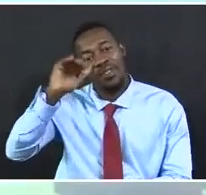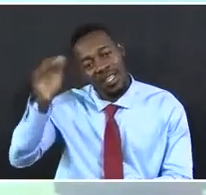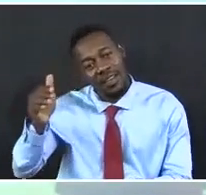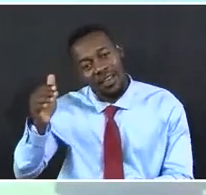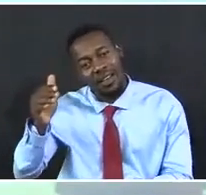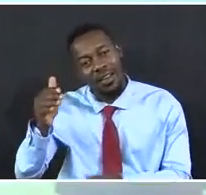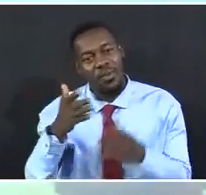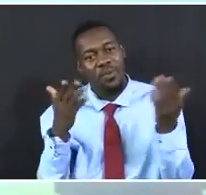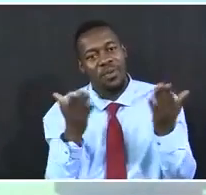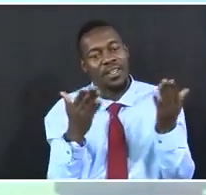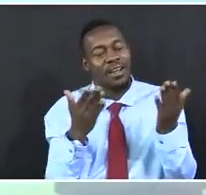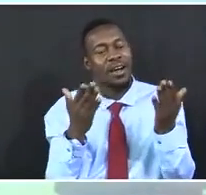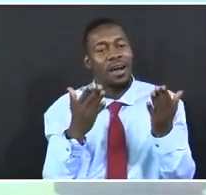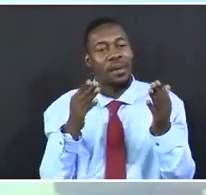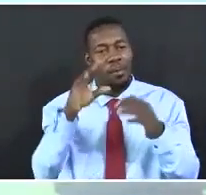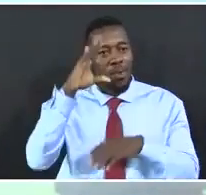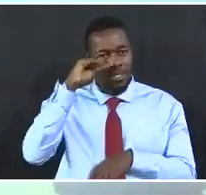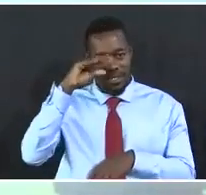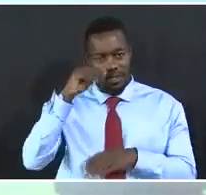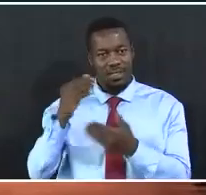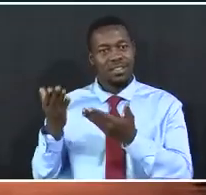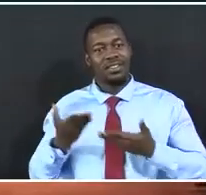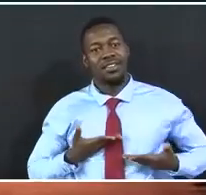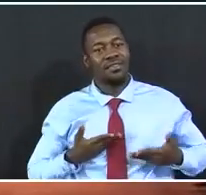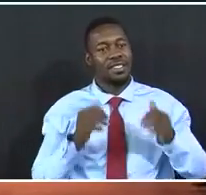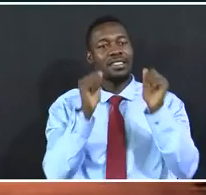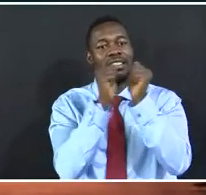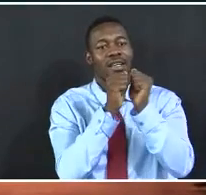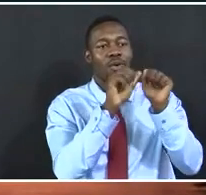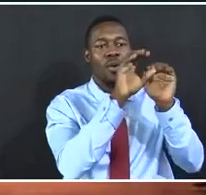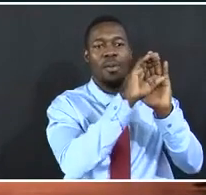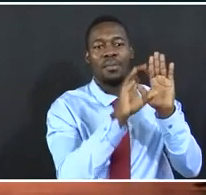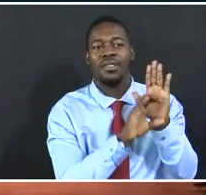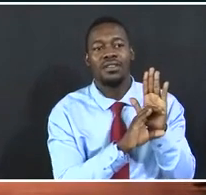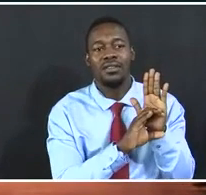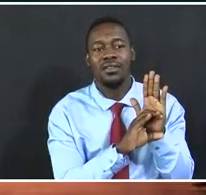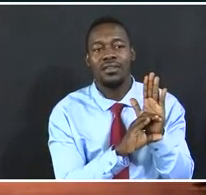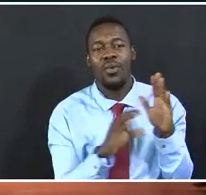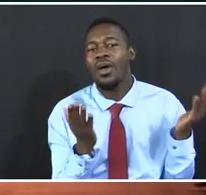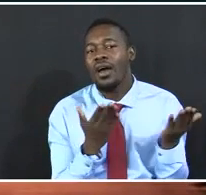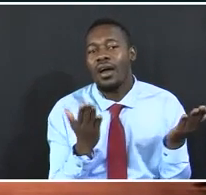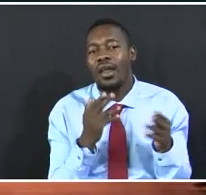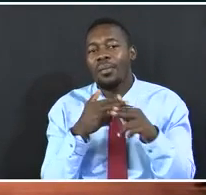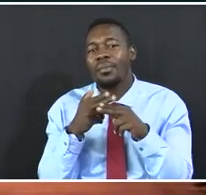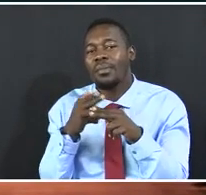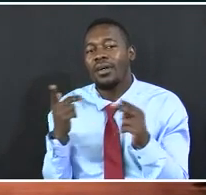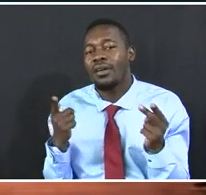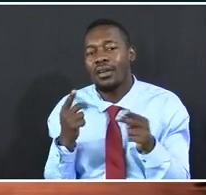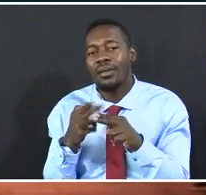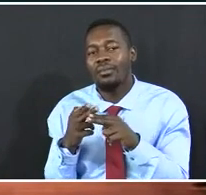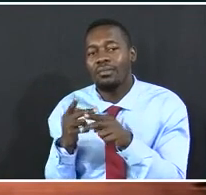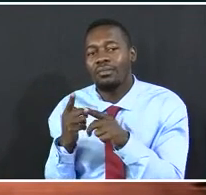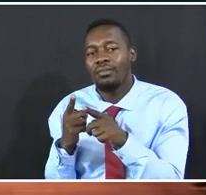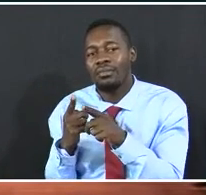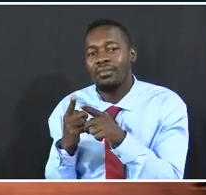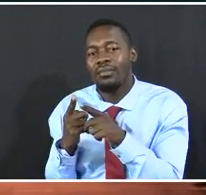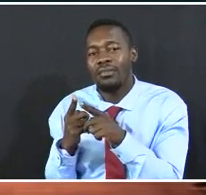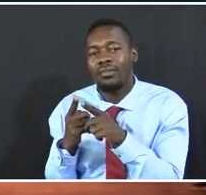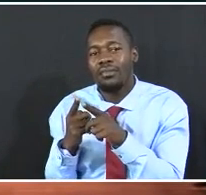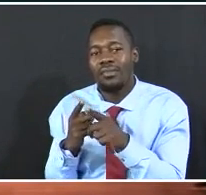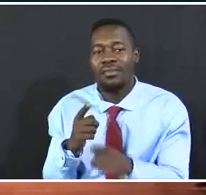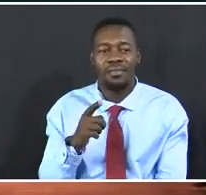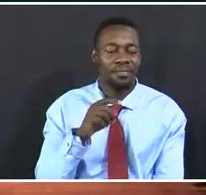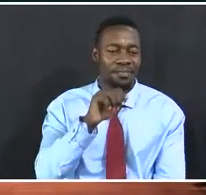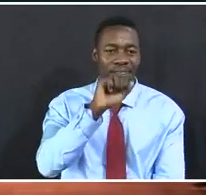mountains. Where does my help come from? My help comes from the Lord, the maker of heaven and